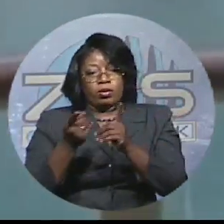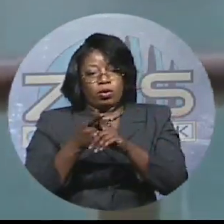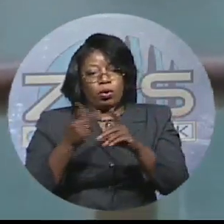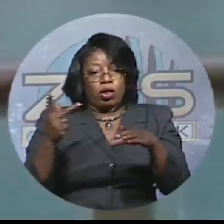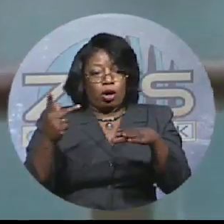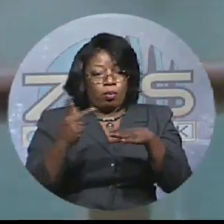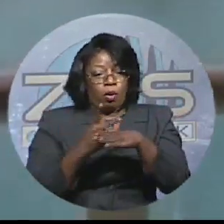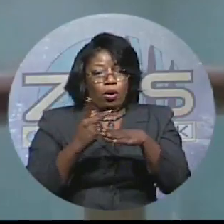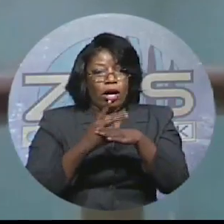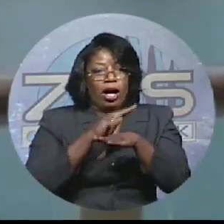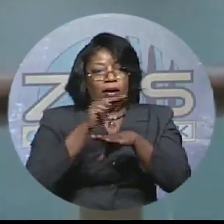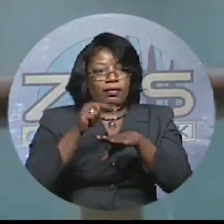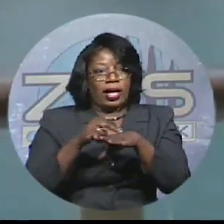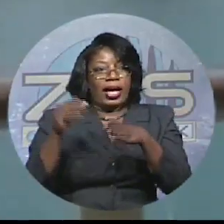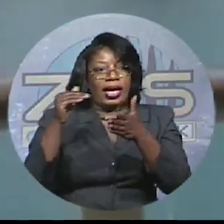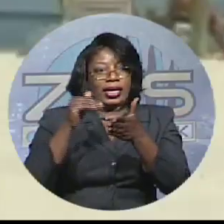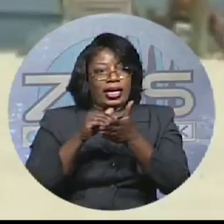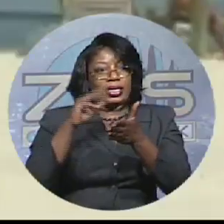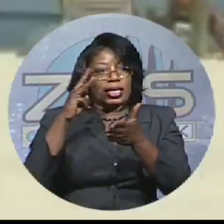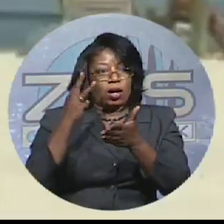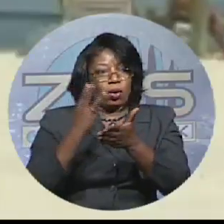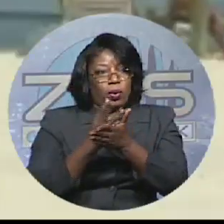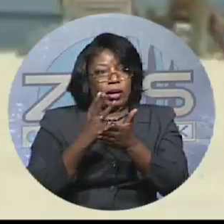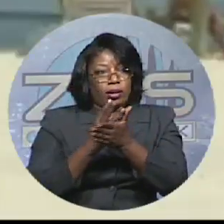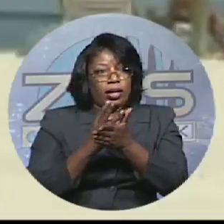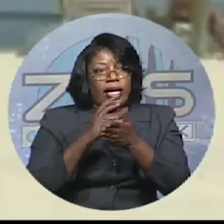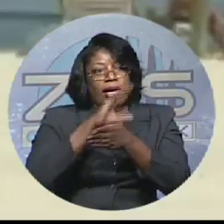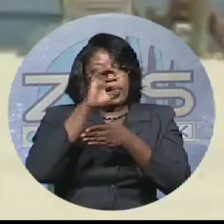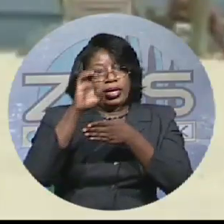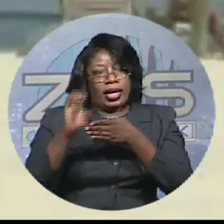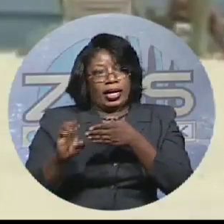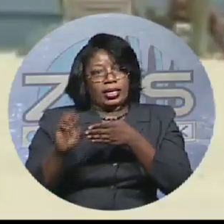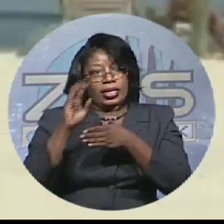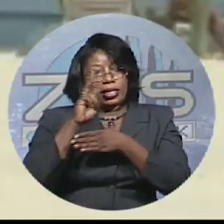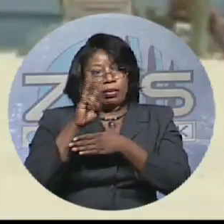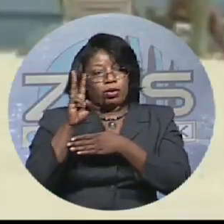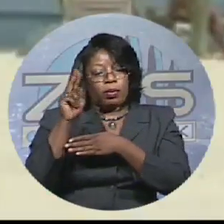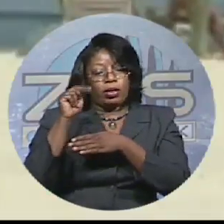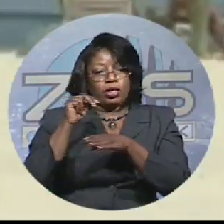of Nassau against their will. It ends with the address